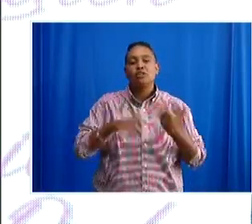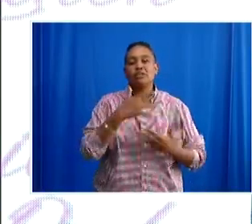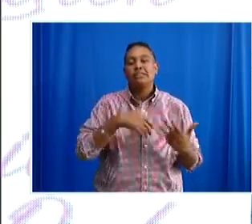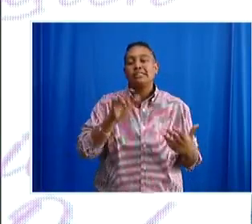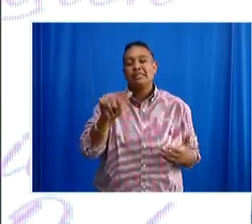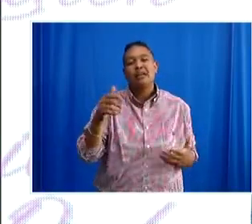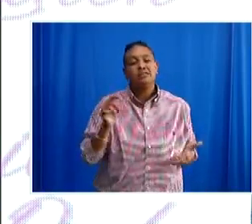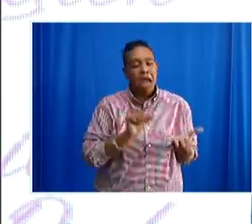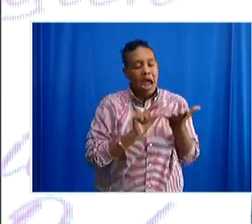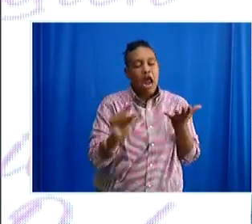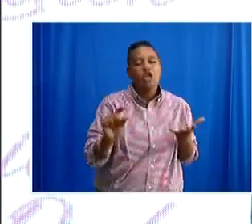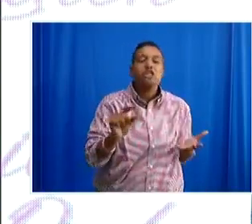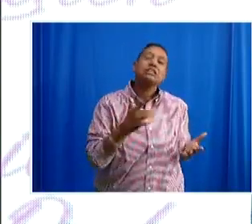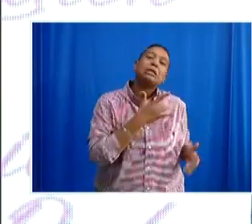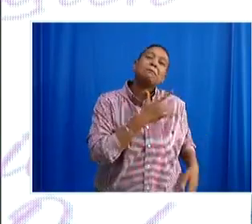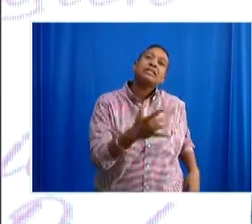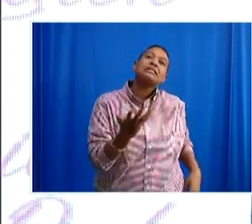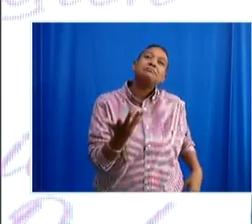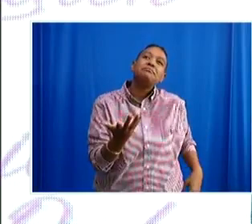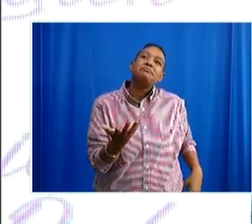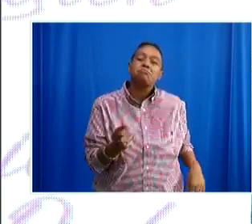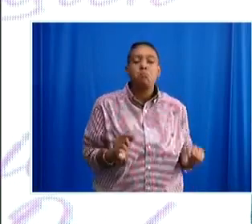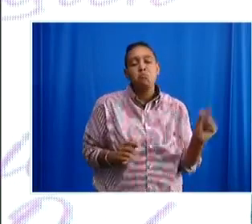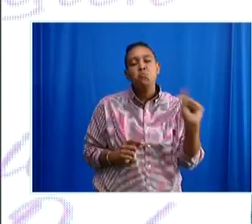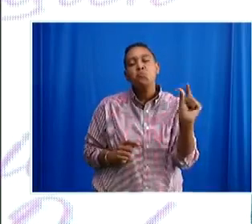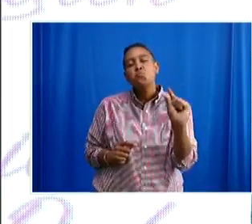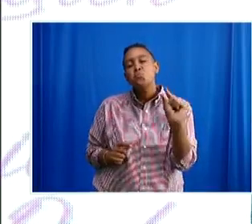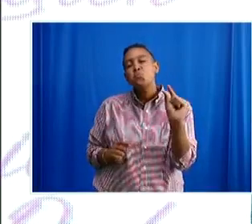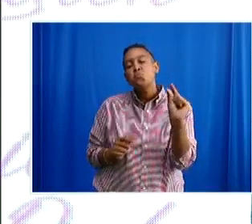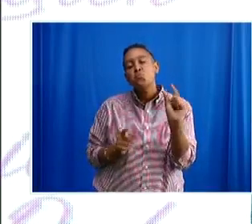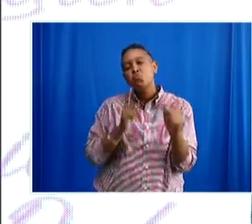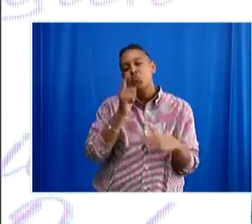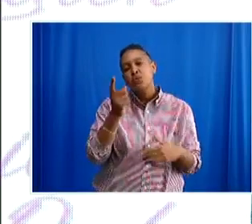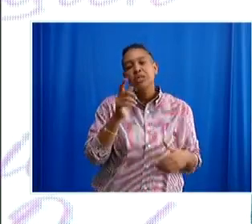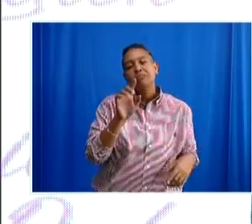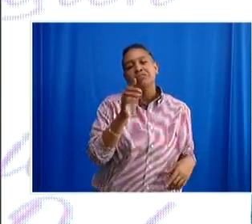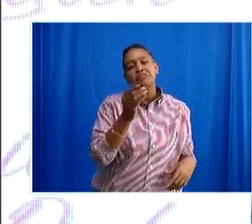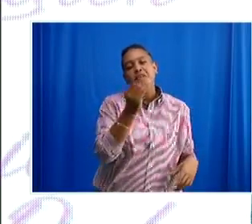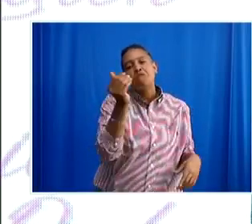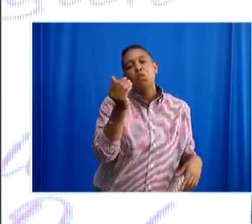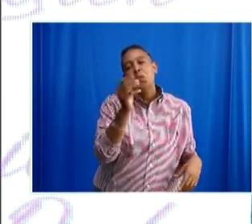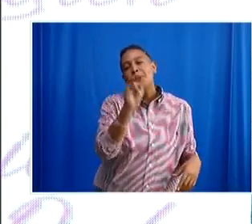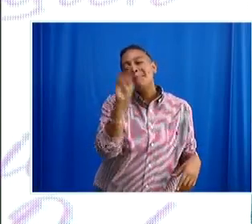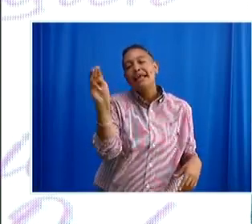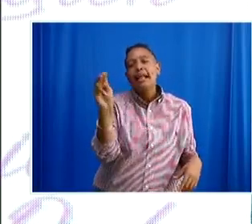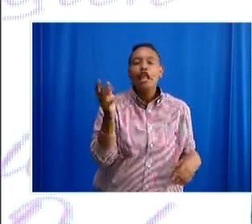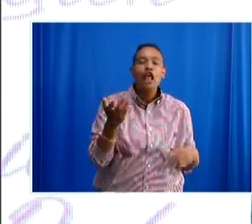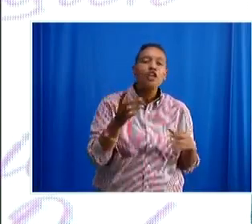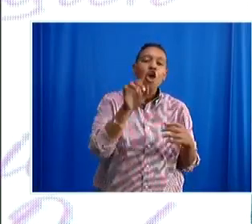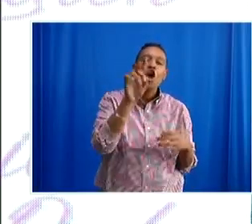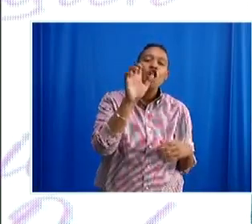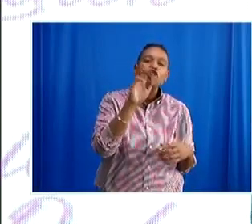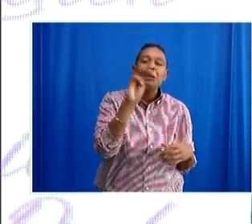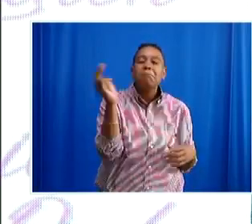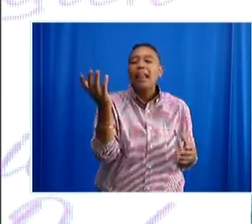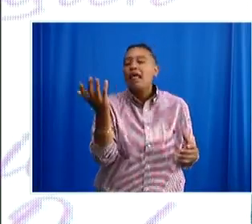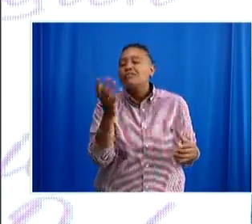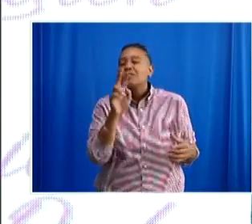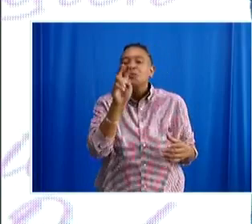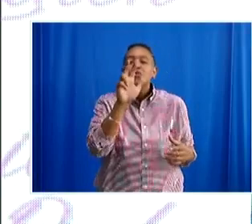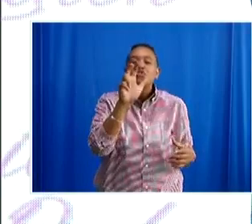historically has been fairly modest. A couple $100 million here or there that,